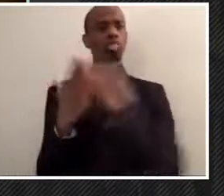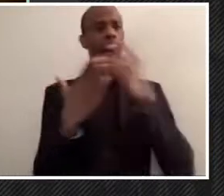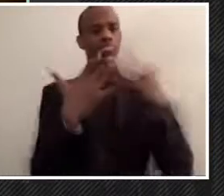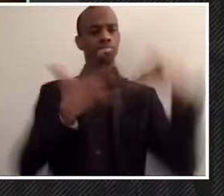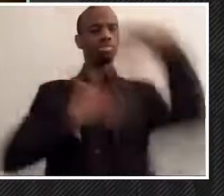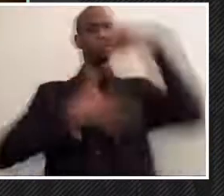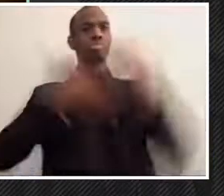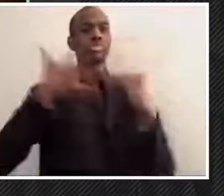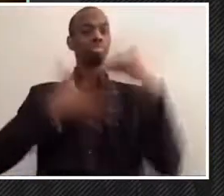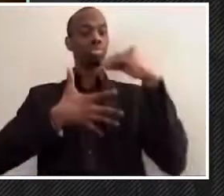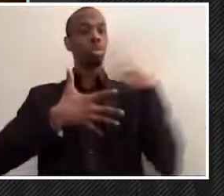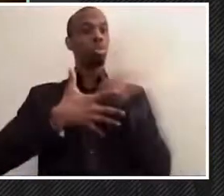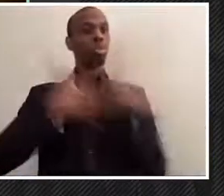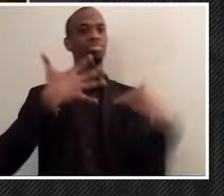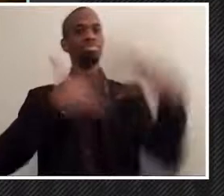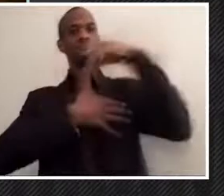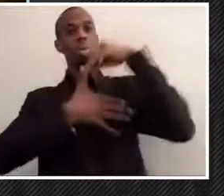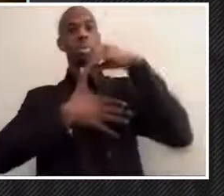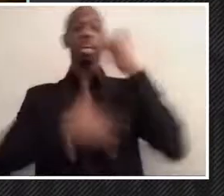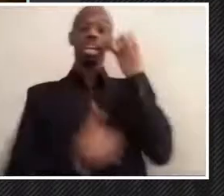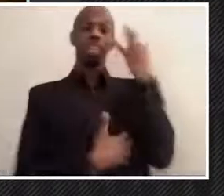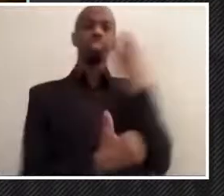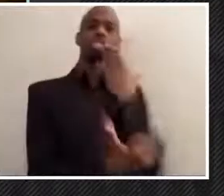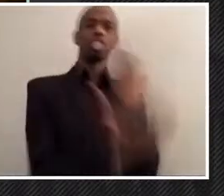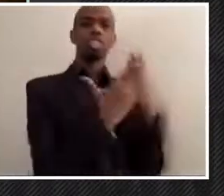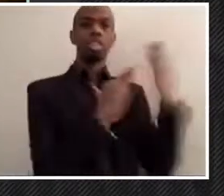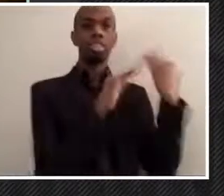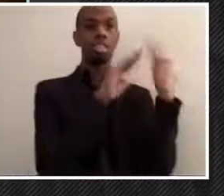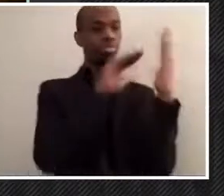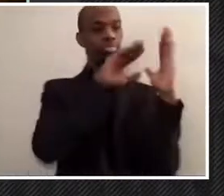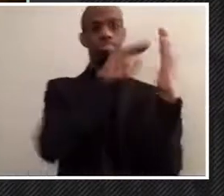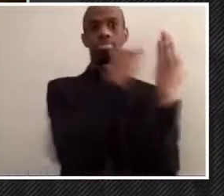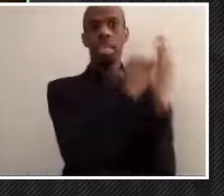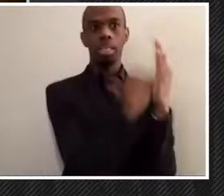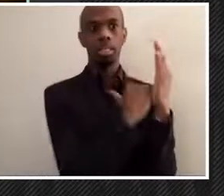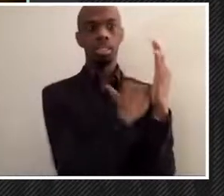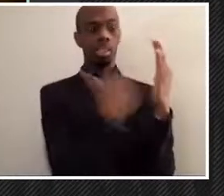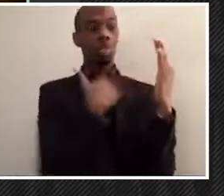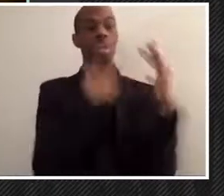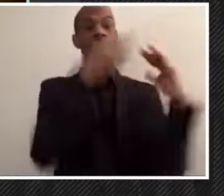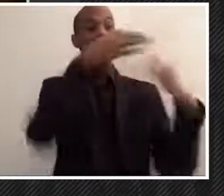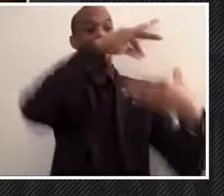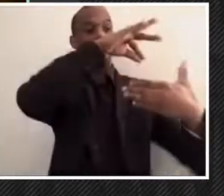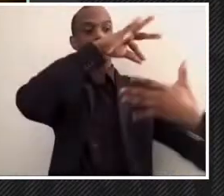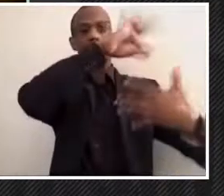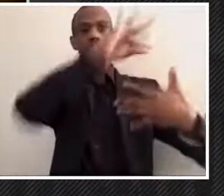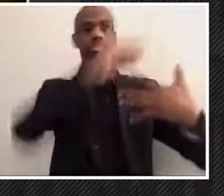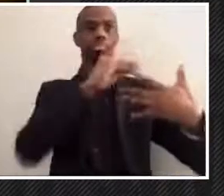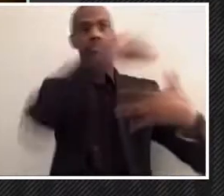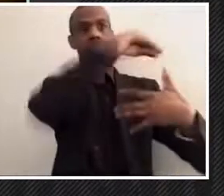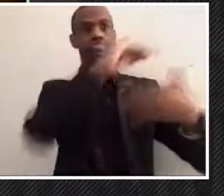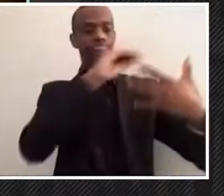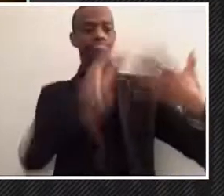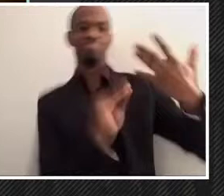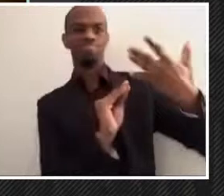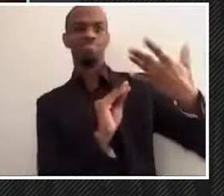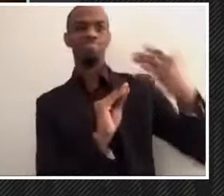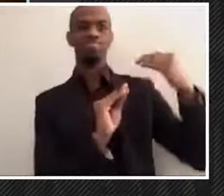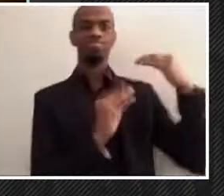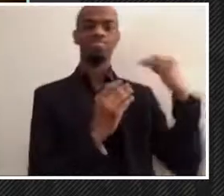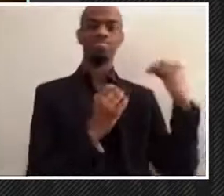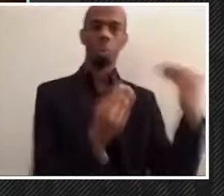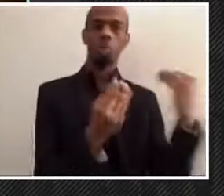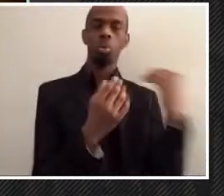this place because I love it. I'm from it. I believe in the philosophy, grow where you plant it. And I believe